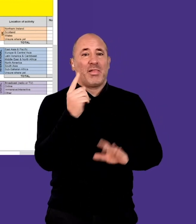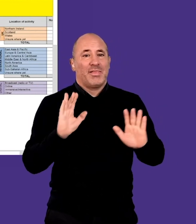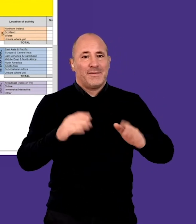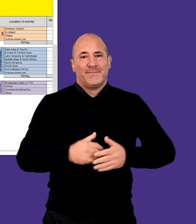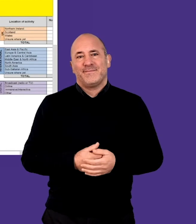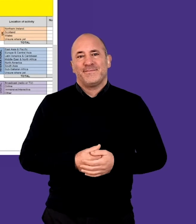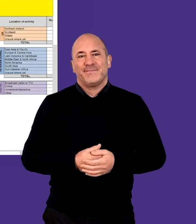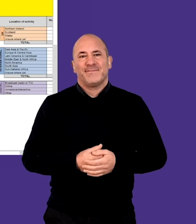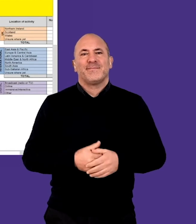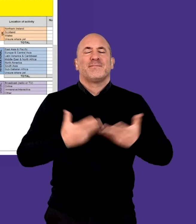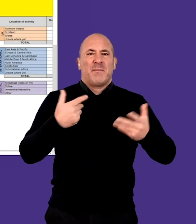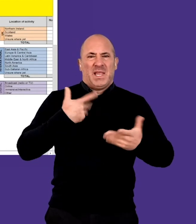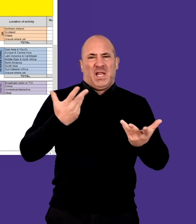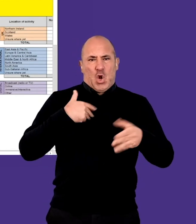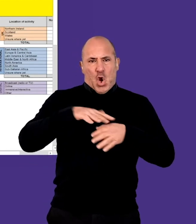them.